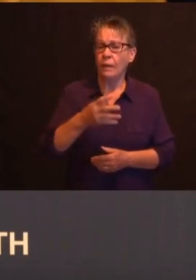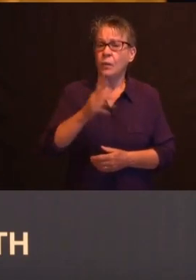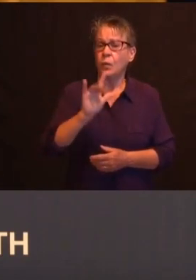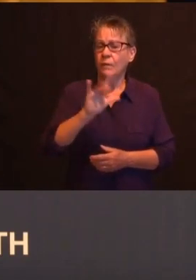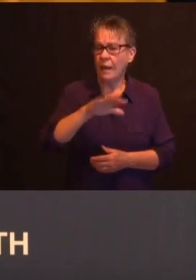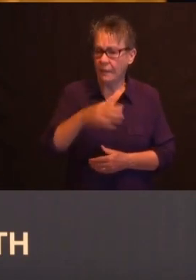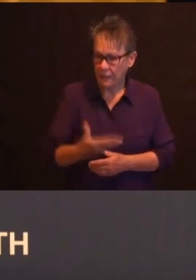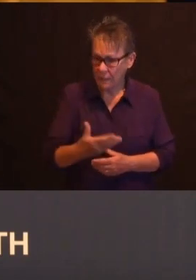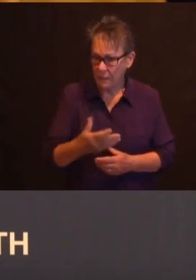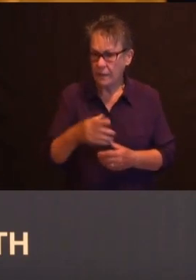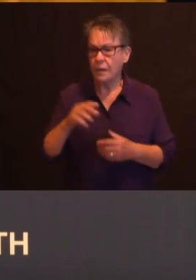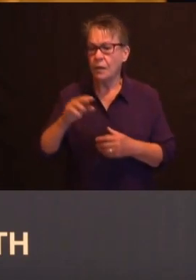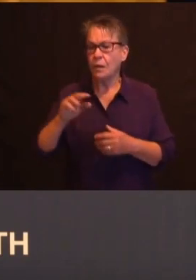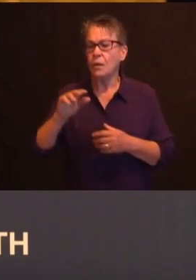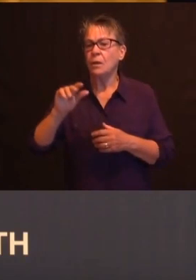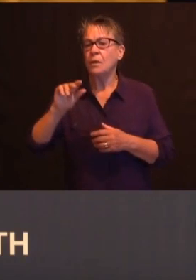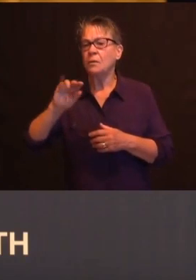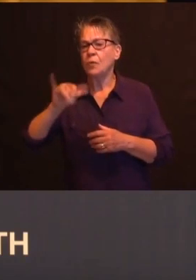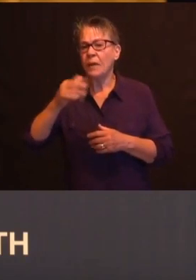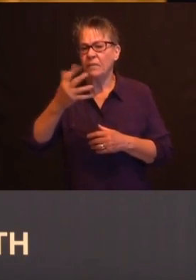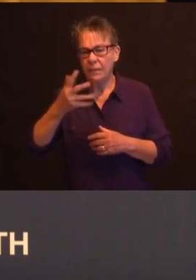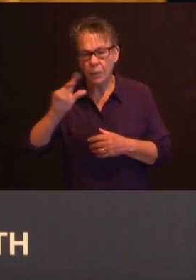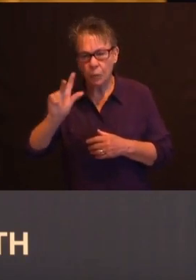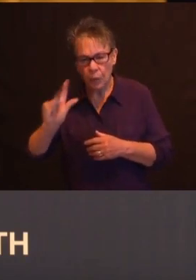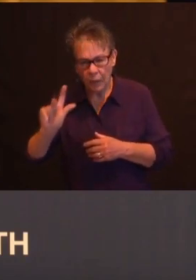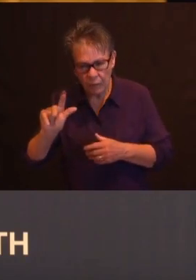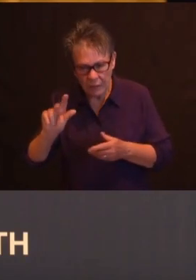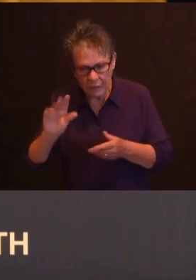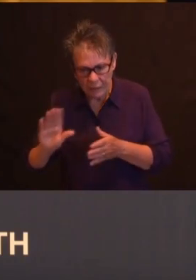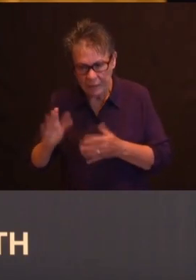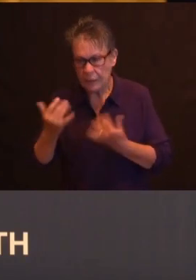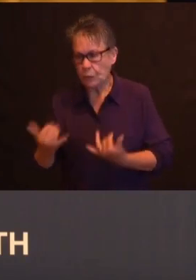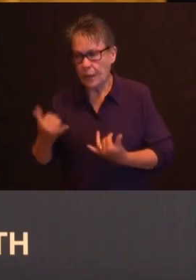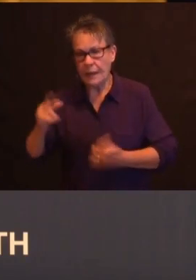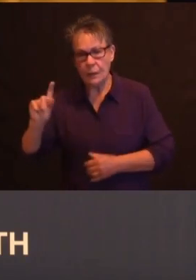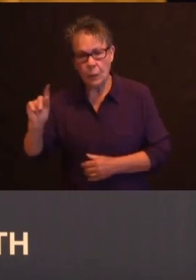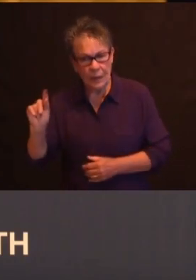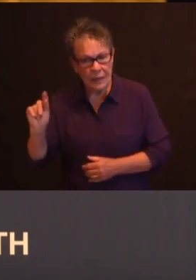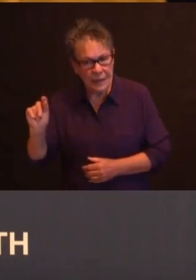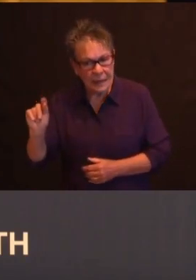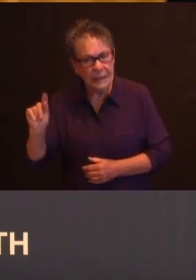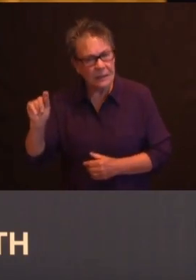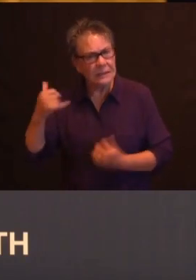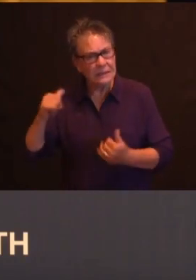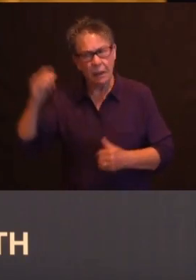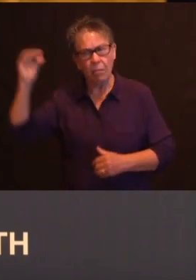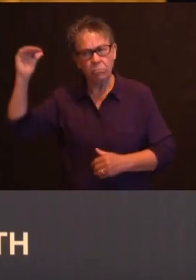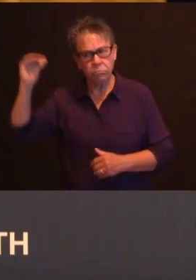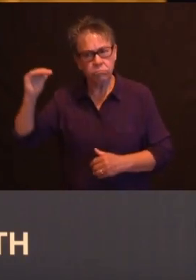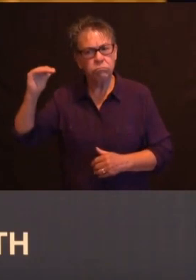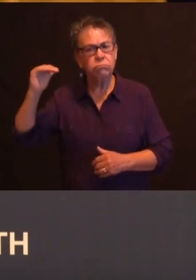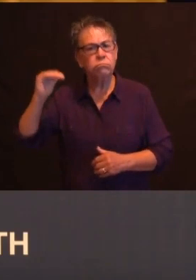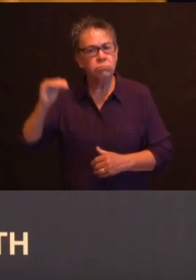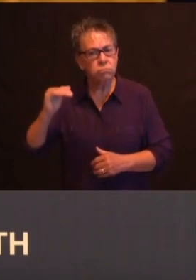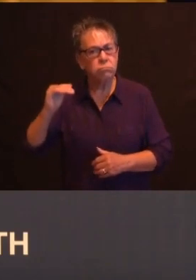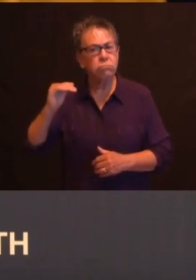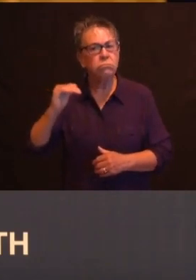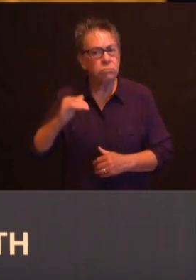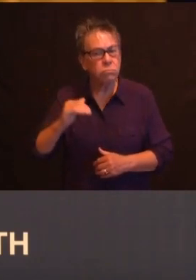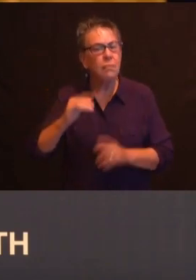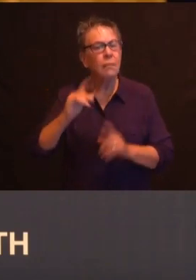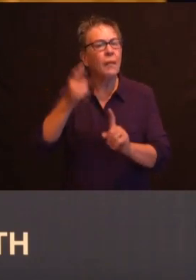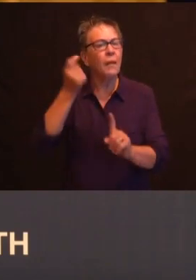Today, 20. I hope that's a trend. But why don't let's bear with us maybe till Wednesday, and with the